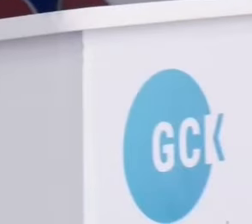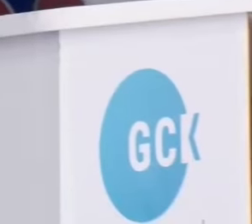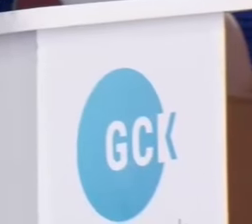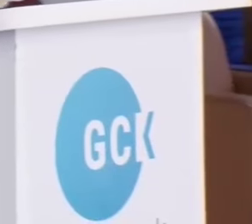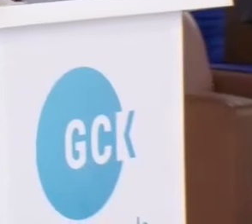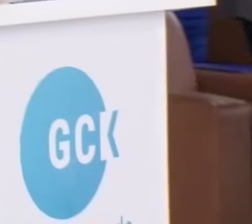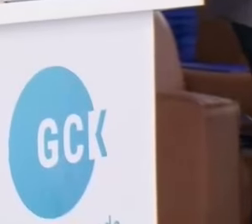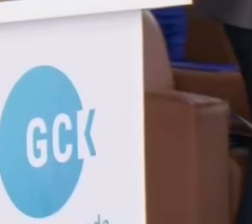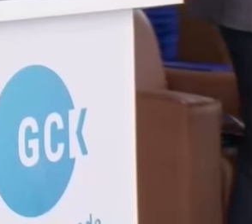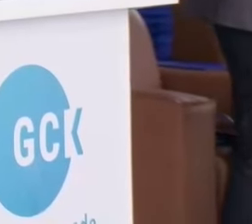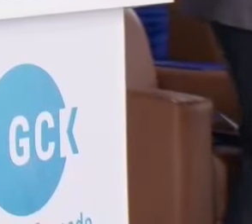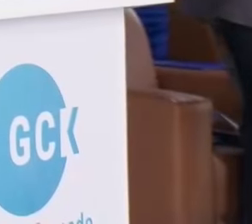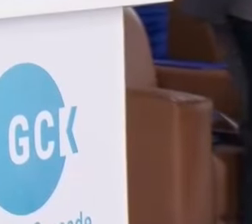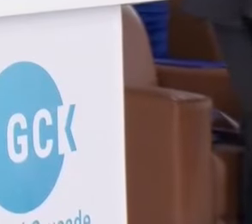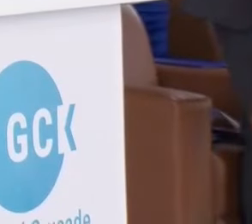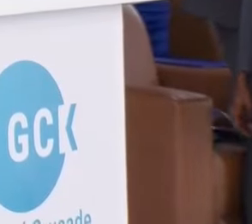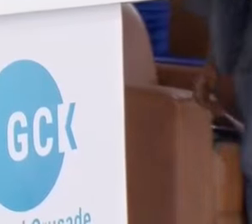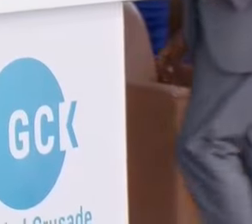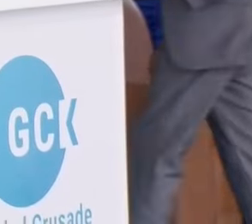Thank you very much.